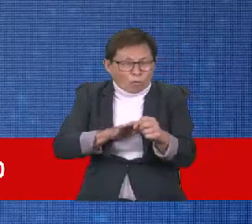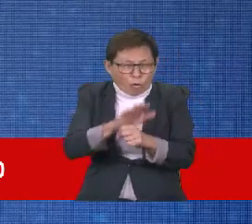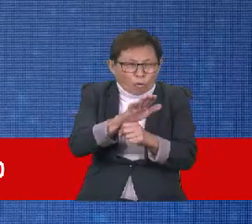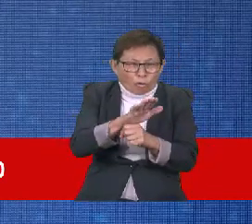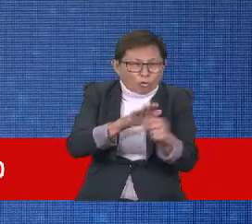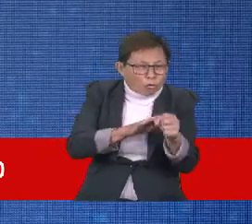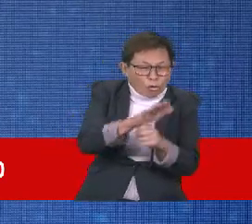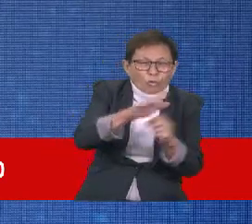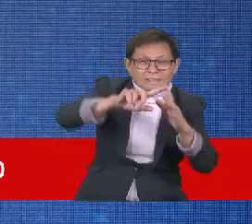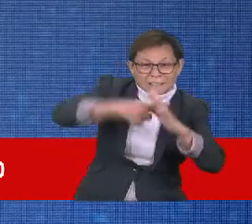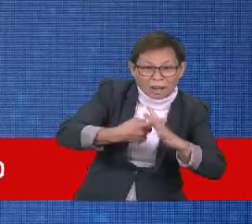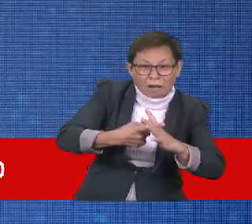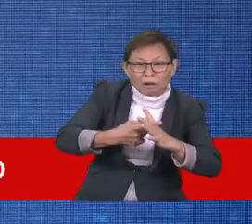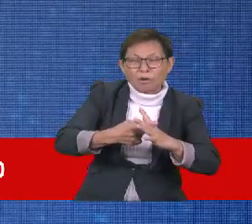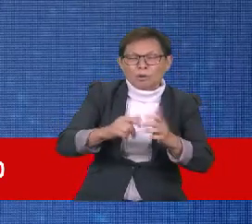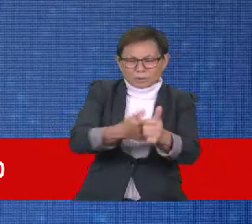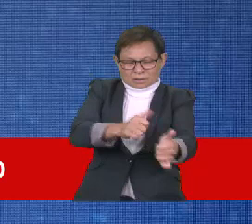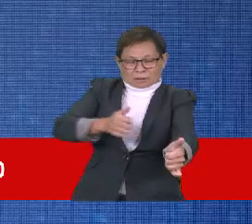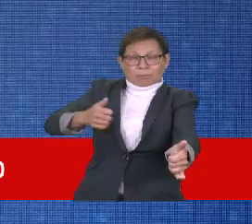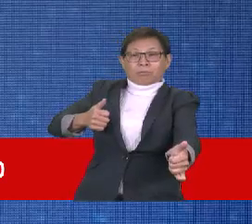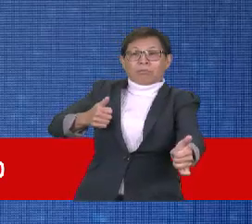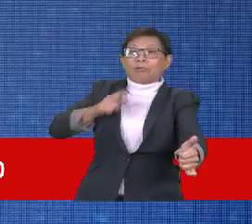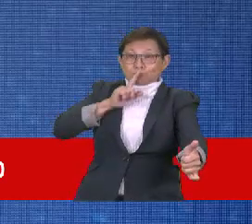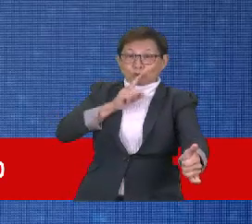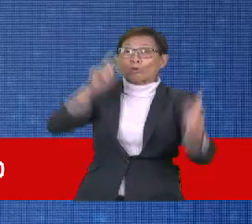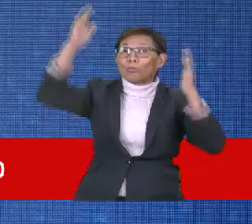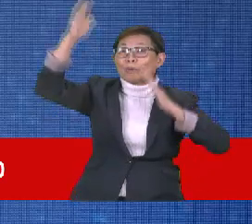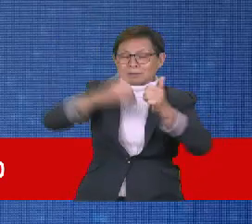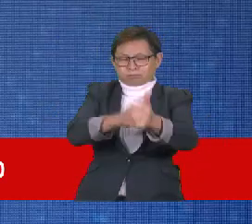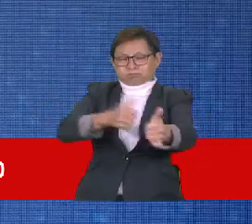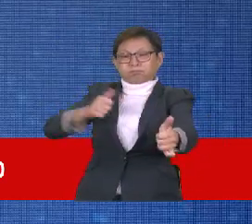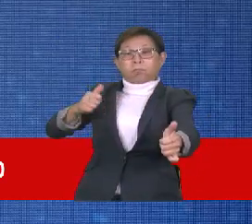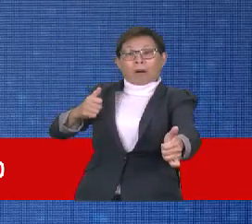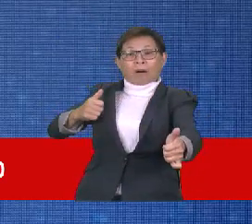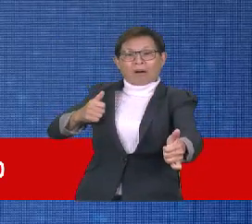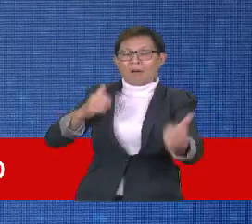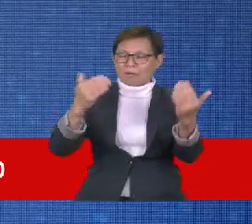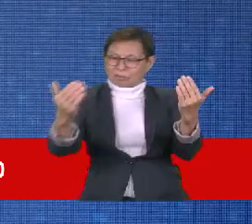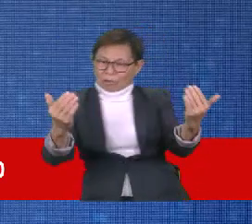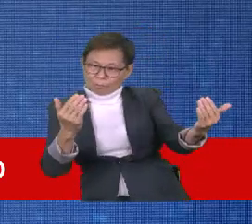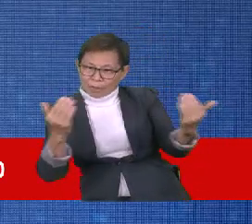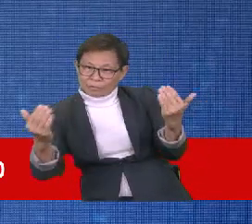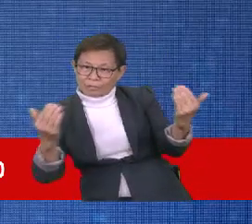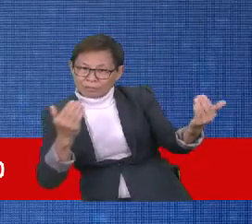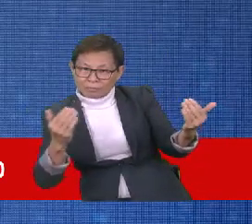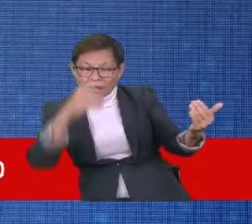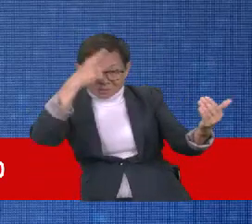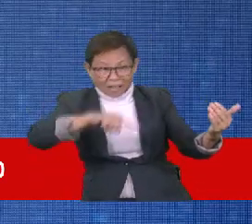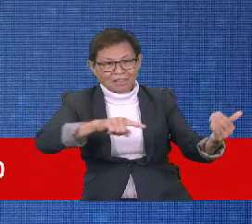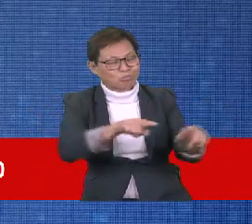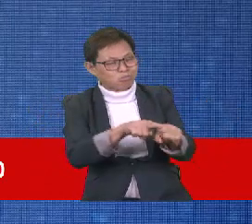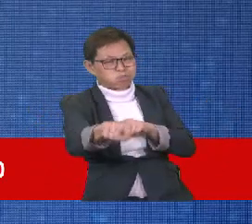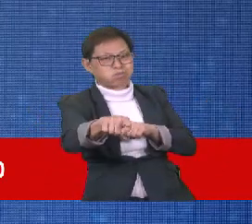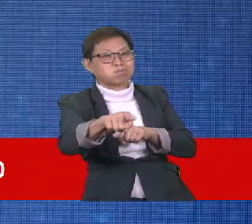lagging behind. I mean, Malaysia is, of course, I mean, in that sense, comparatively, Thailand is